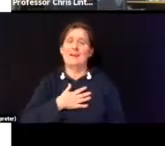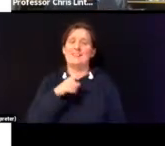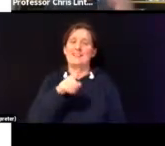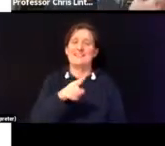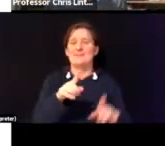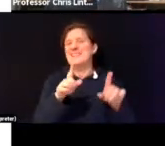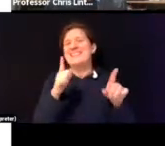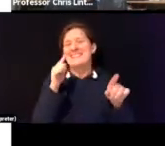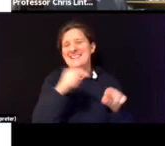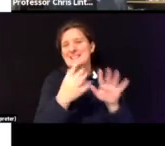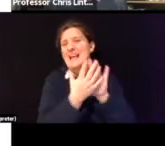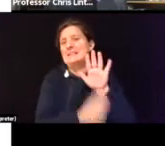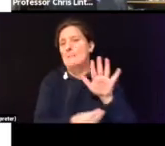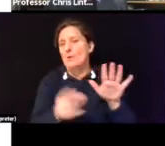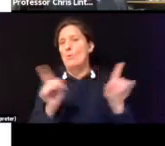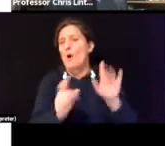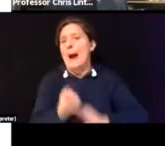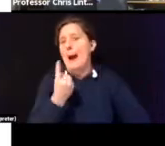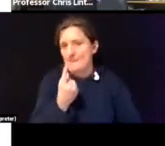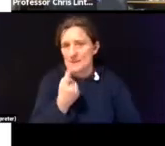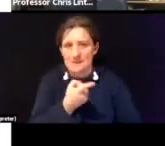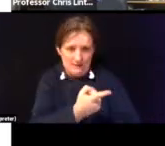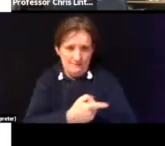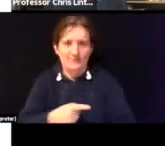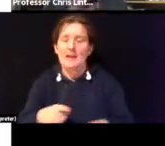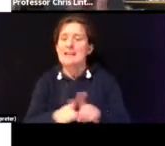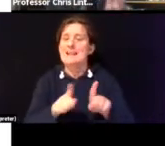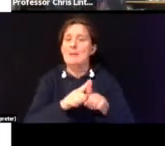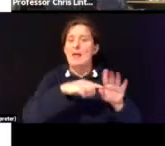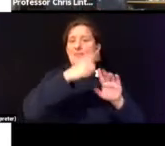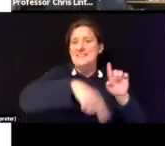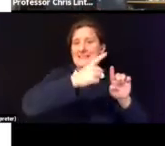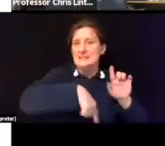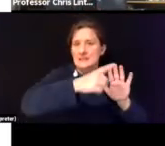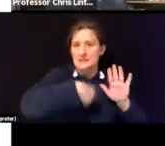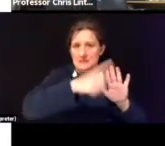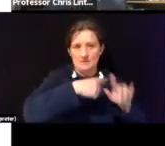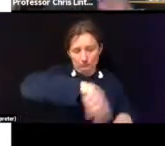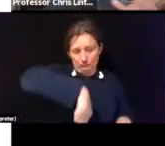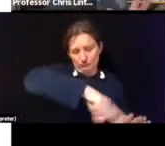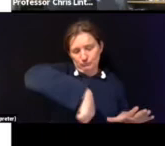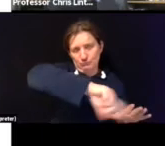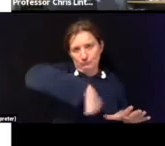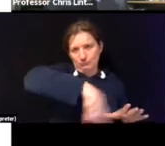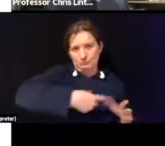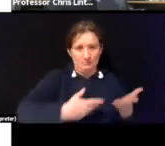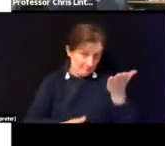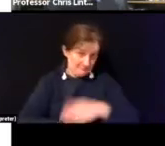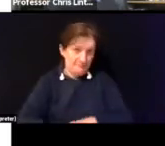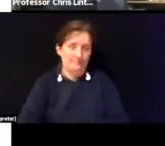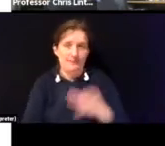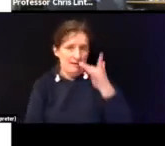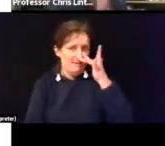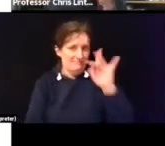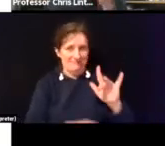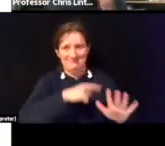what happens. This is a bowl of water will be playing the role of the disk. The disk is rotating, so we're just inducing an artificial